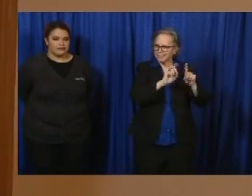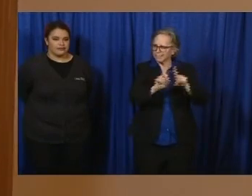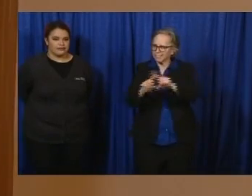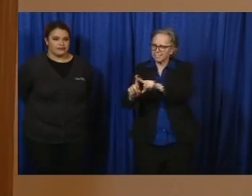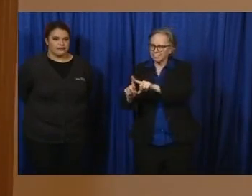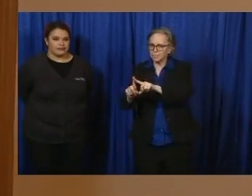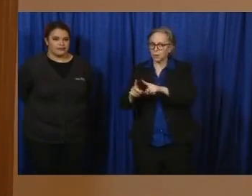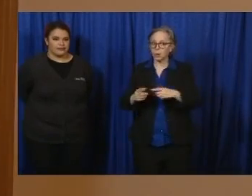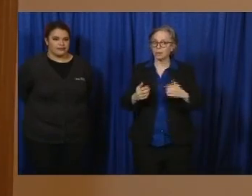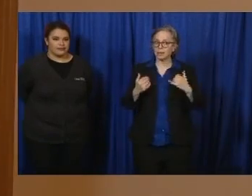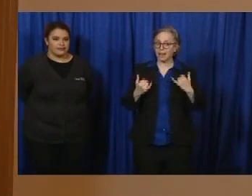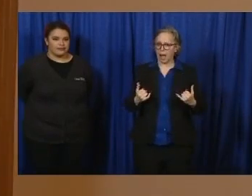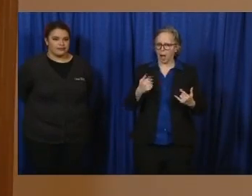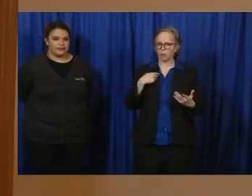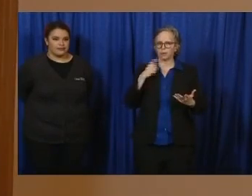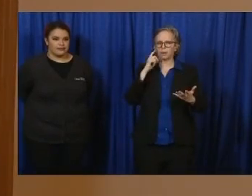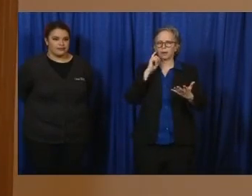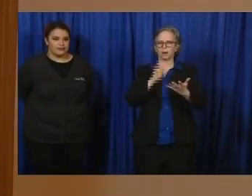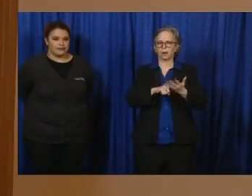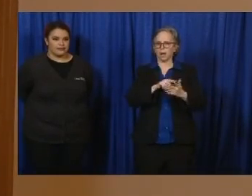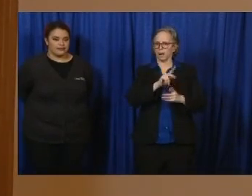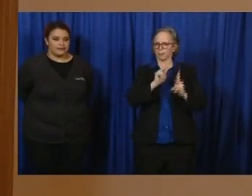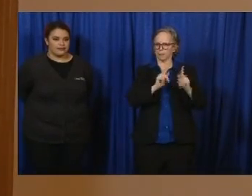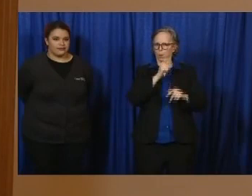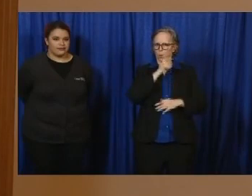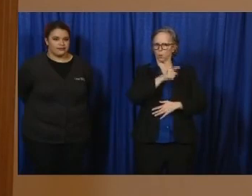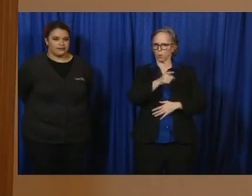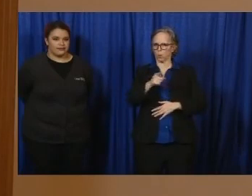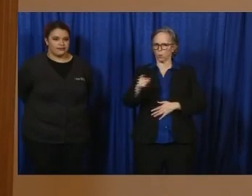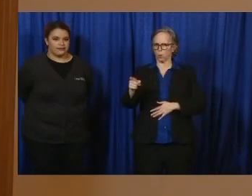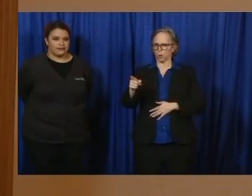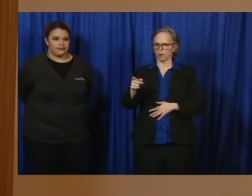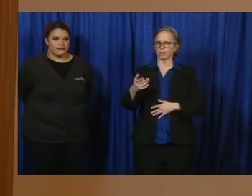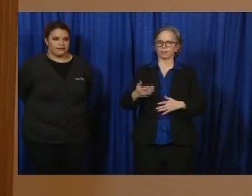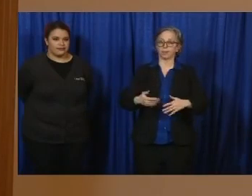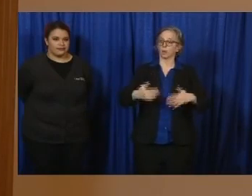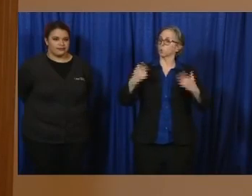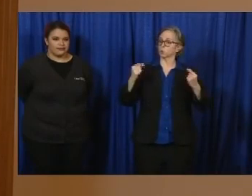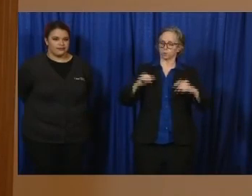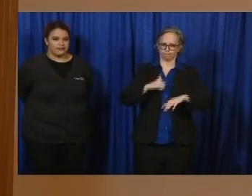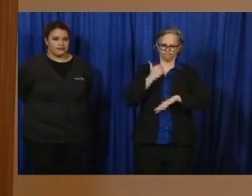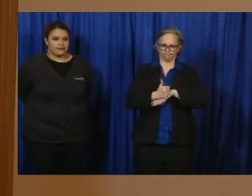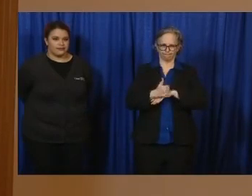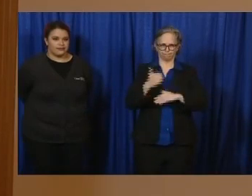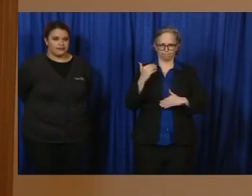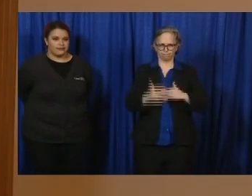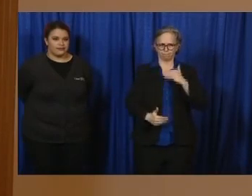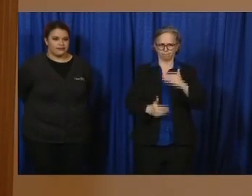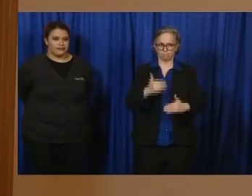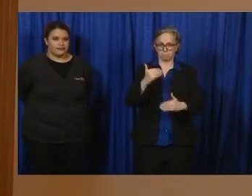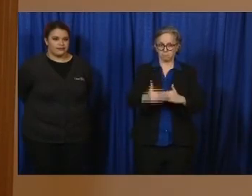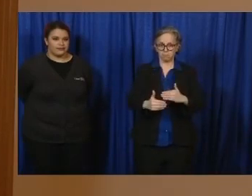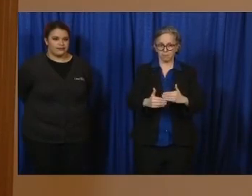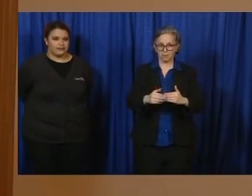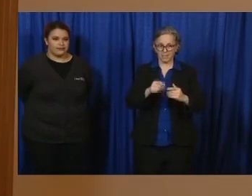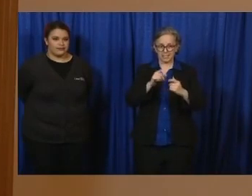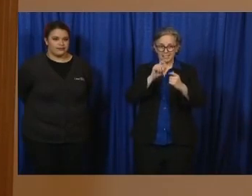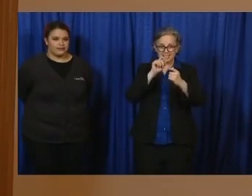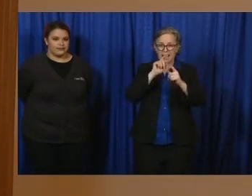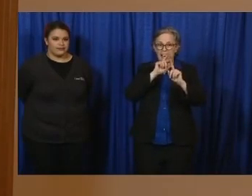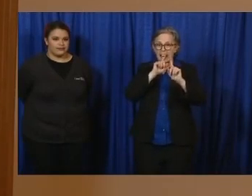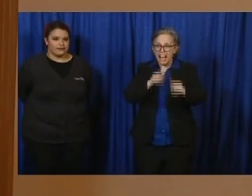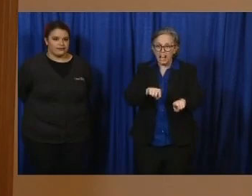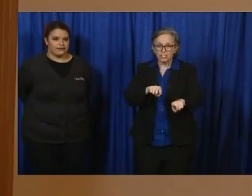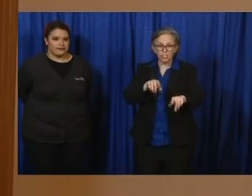work with and sort of the processes you go through. But those answers specific to this unique public